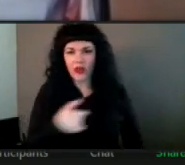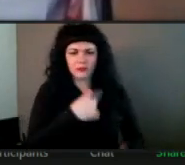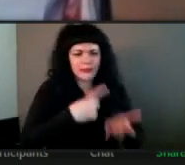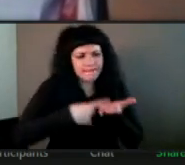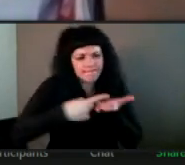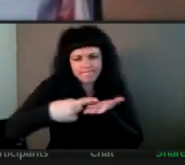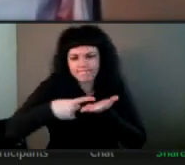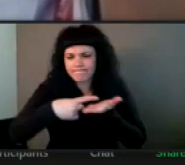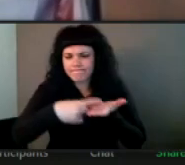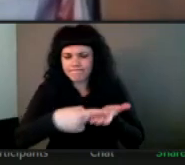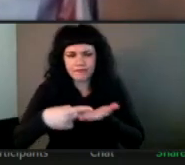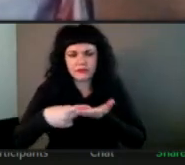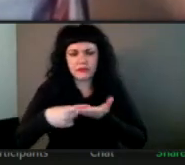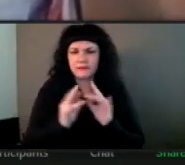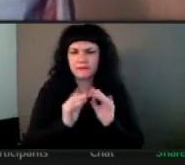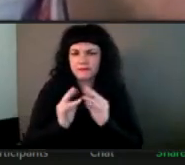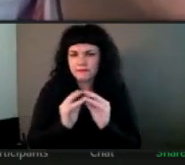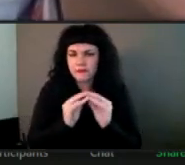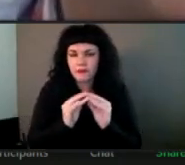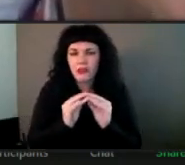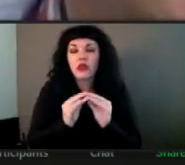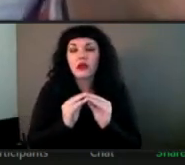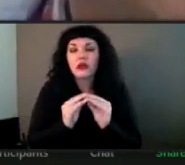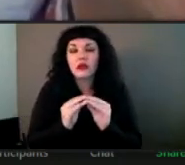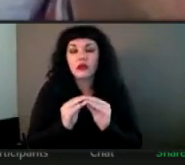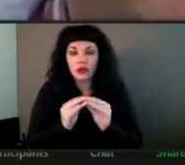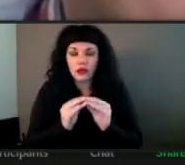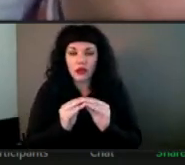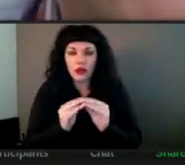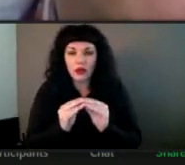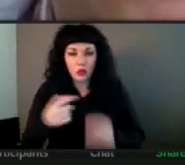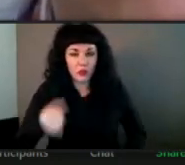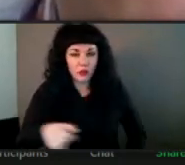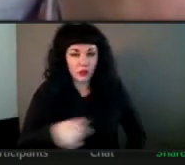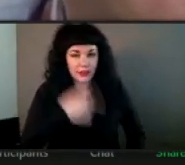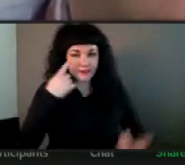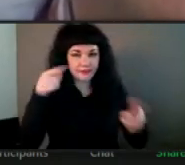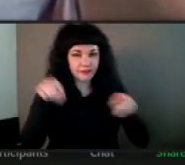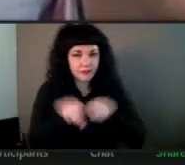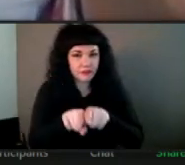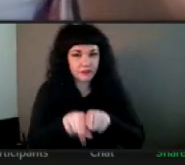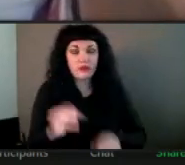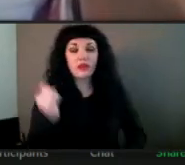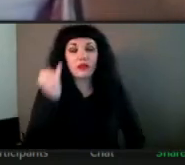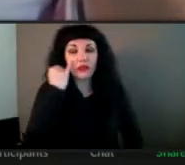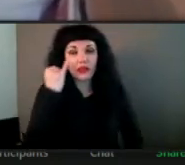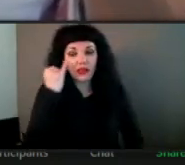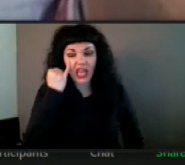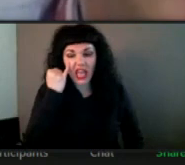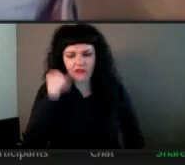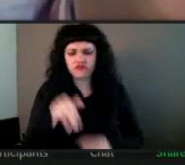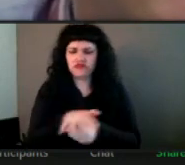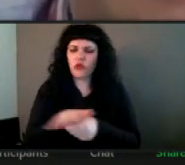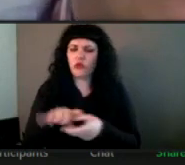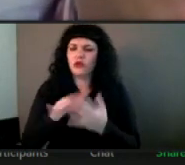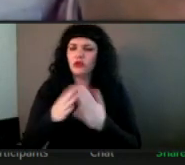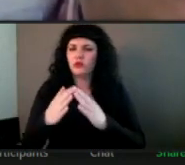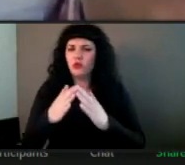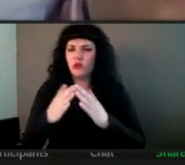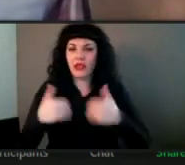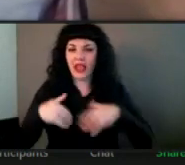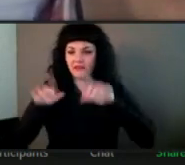that, if the percent positivity of the testing in a local community is more than